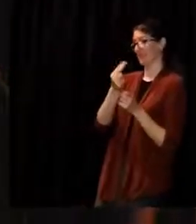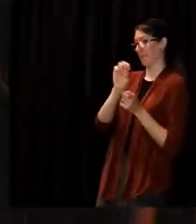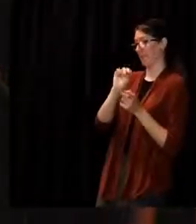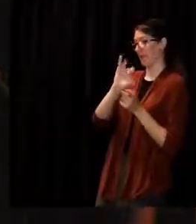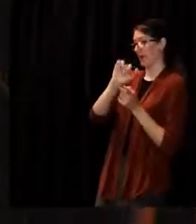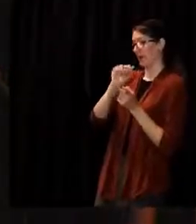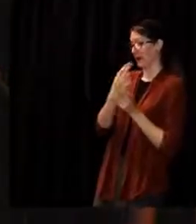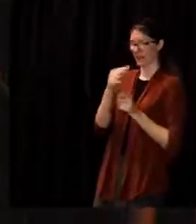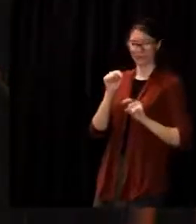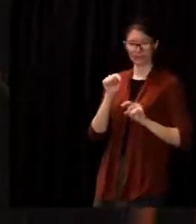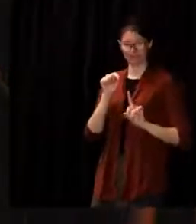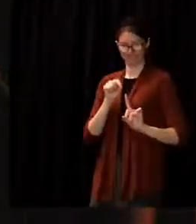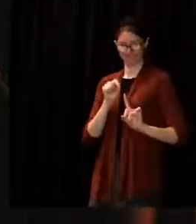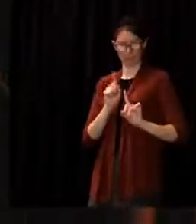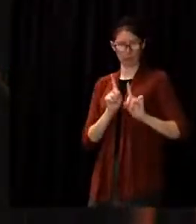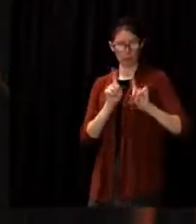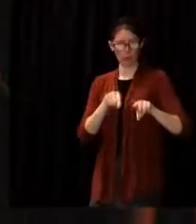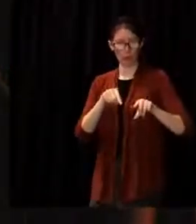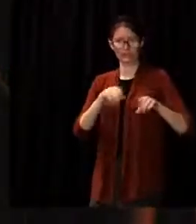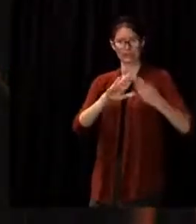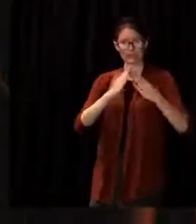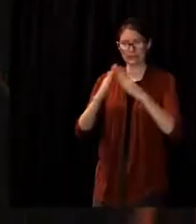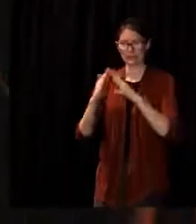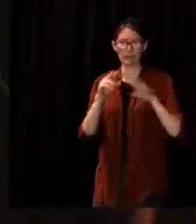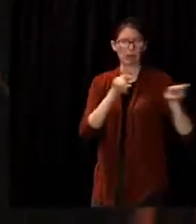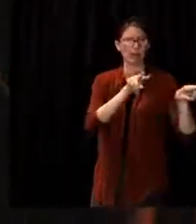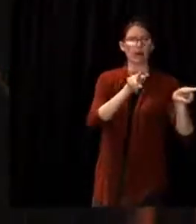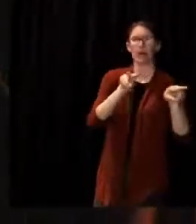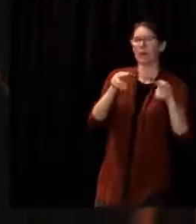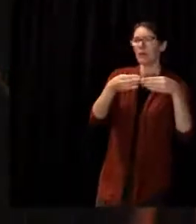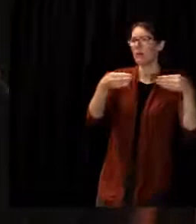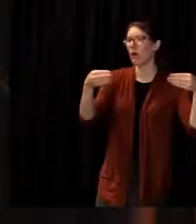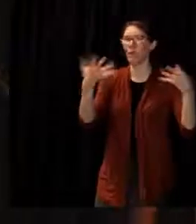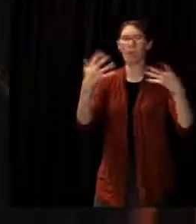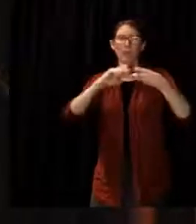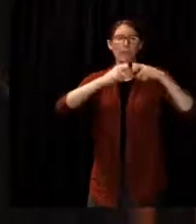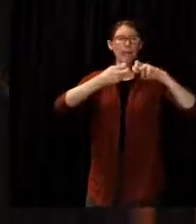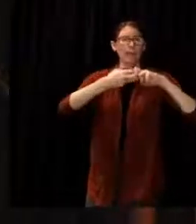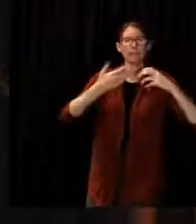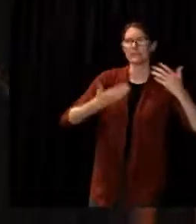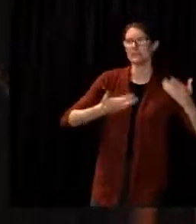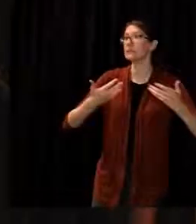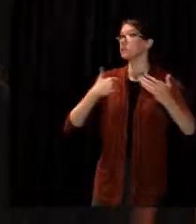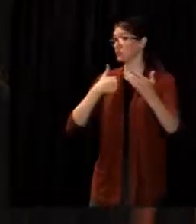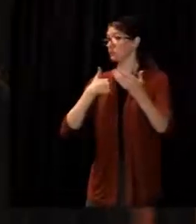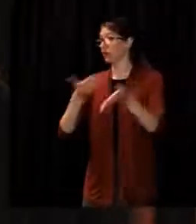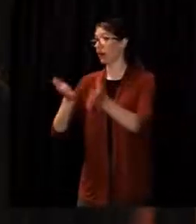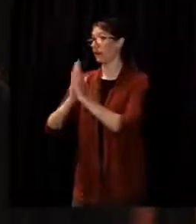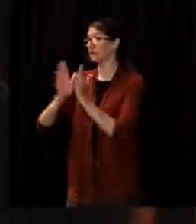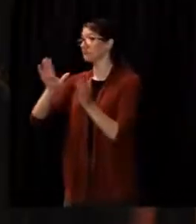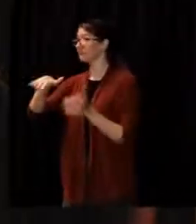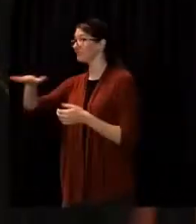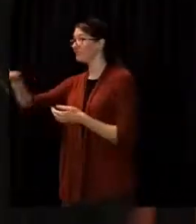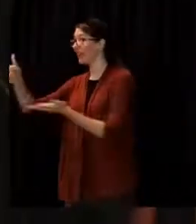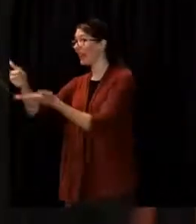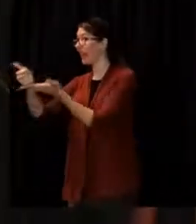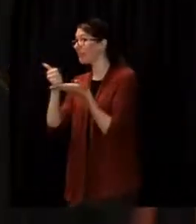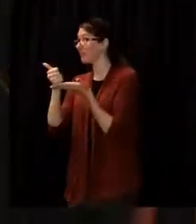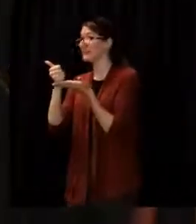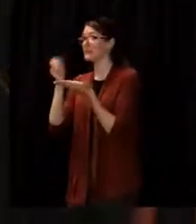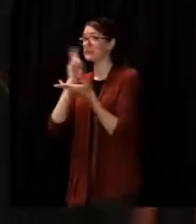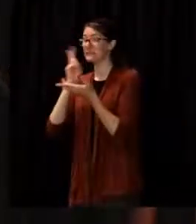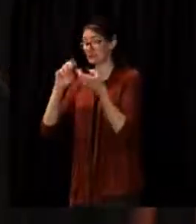at the walls to investigate what the issues were. But I said, help me as we seek to find out what that would be so that we can get very